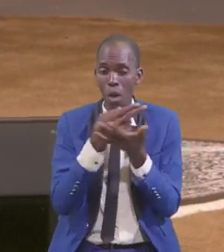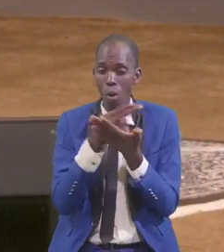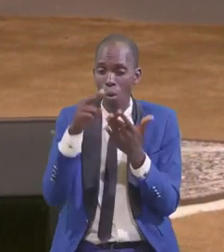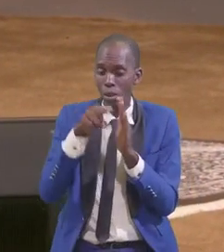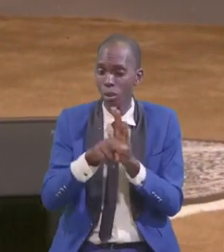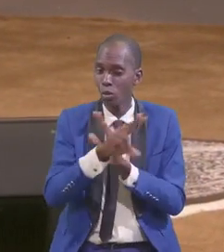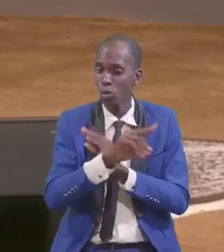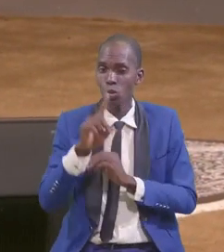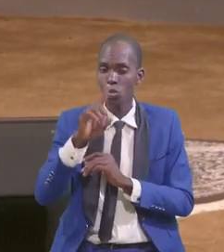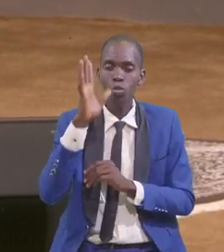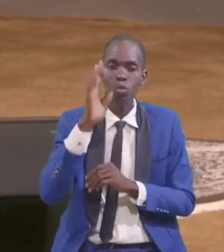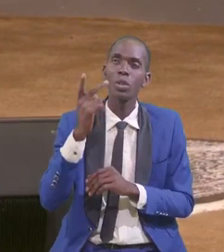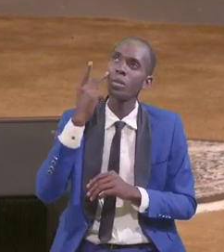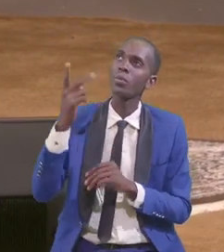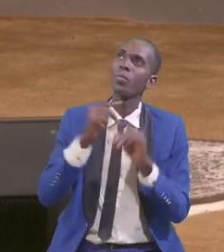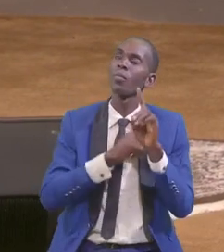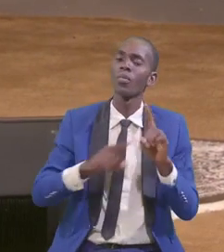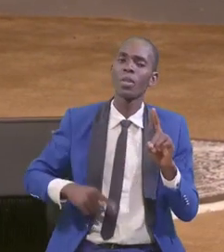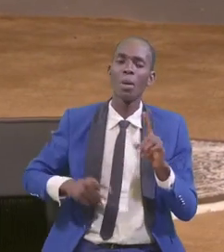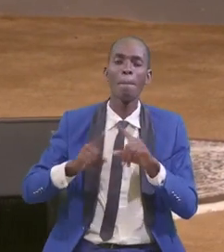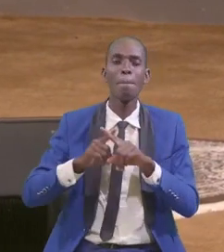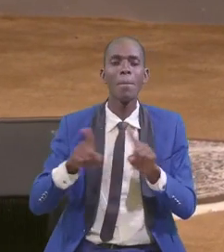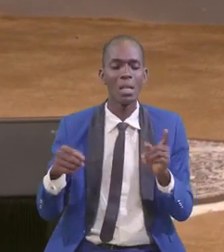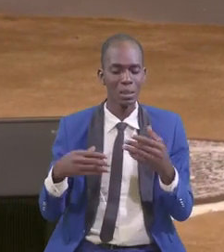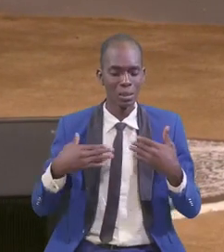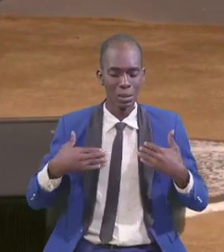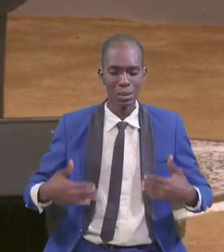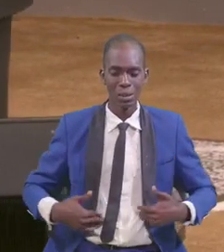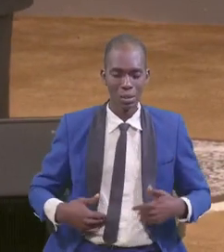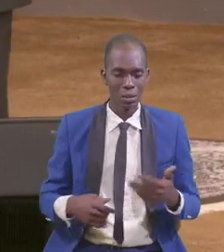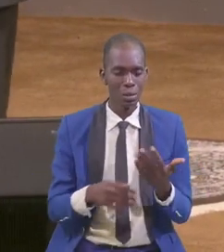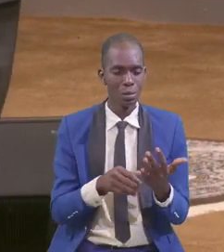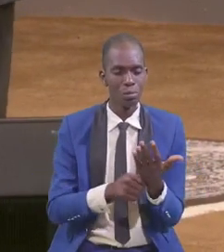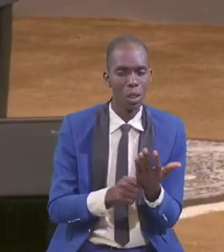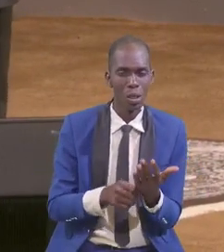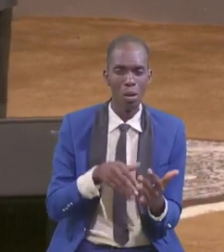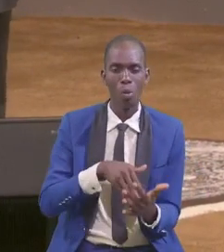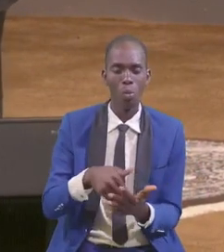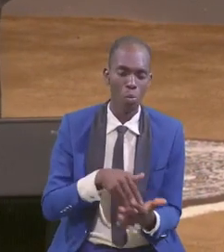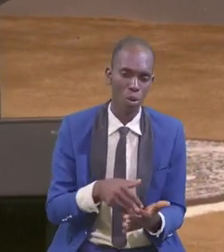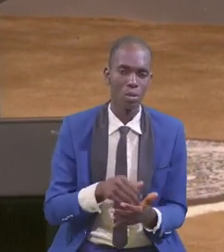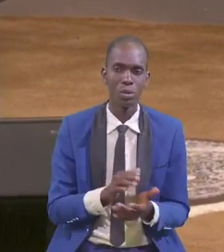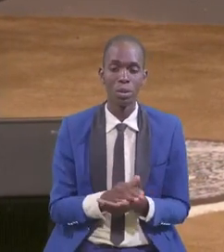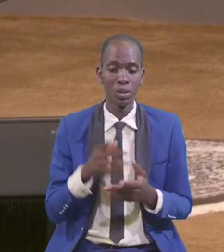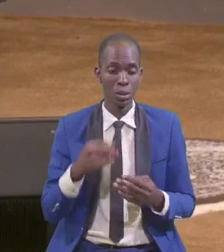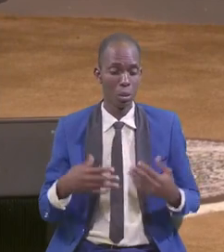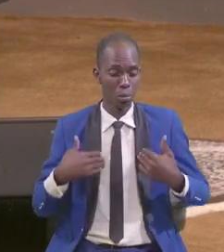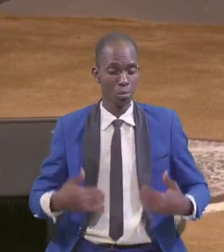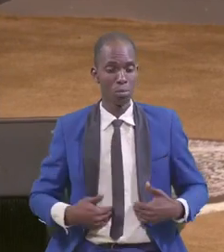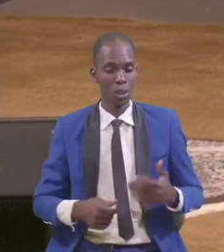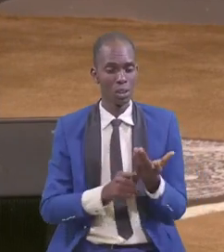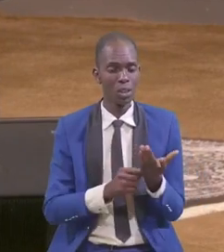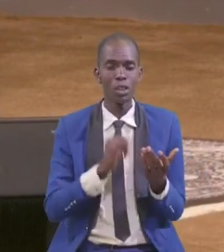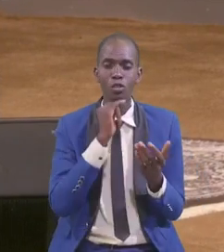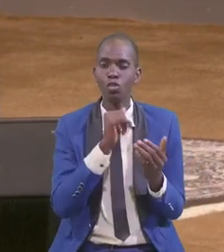But now, the flesh is weak. The flesh is not at the same level as the